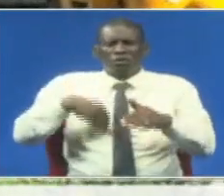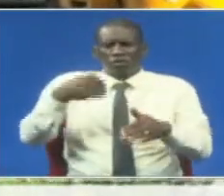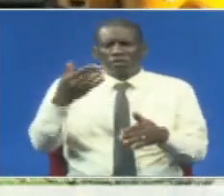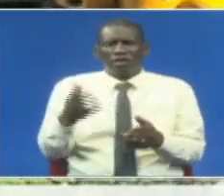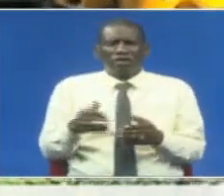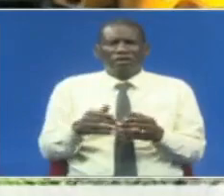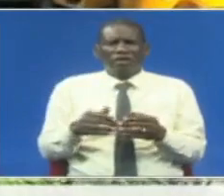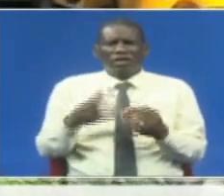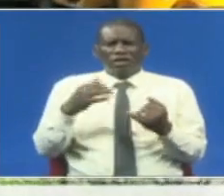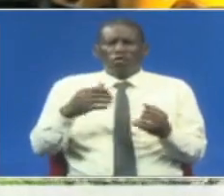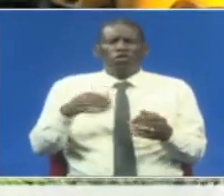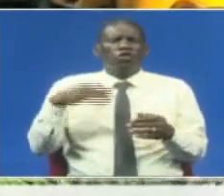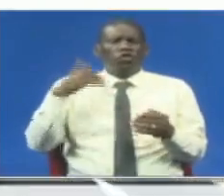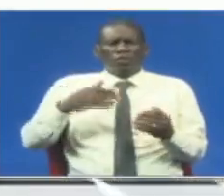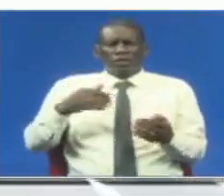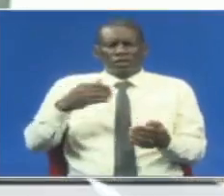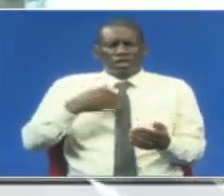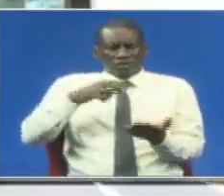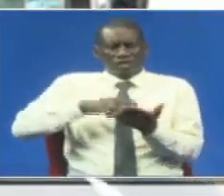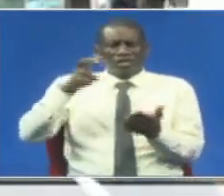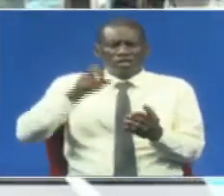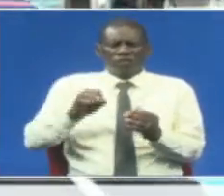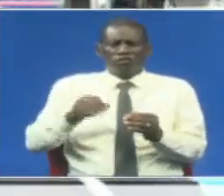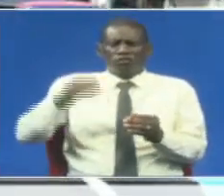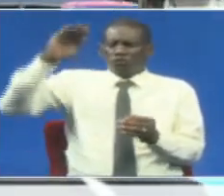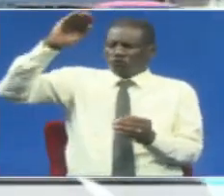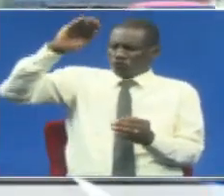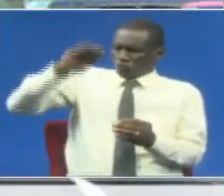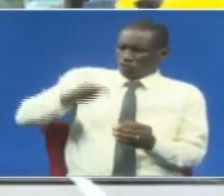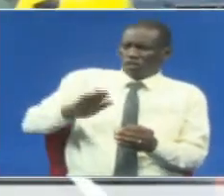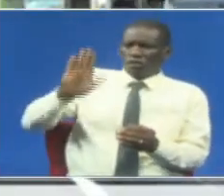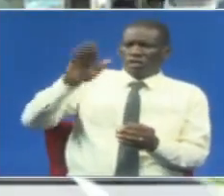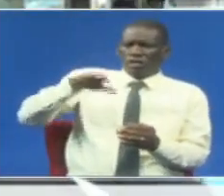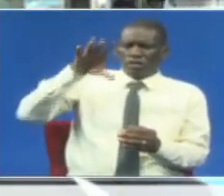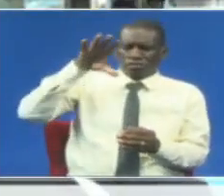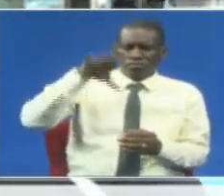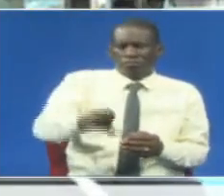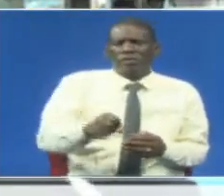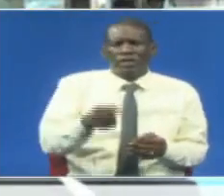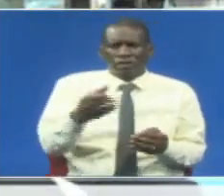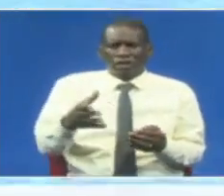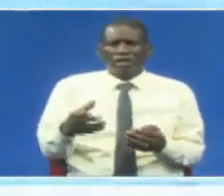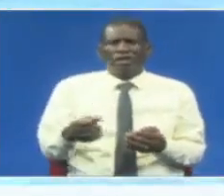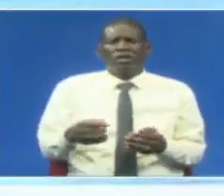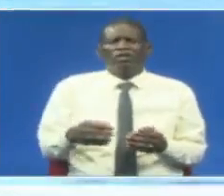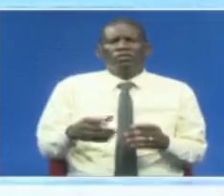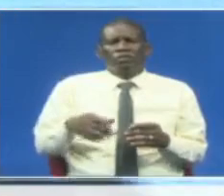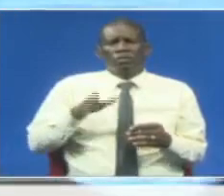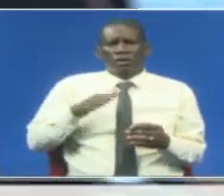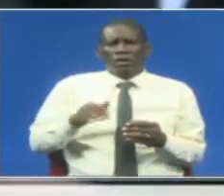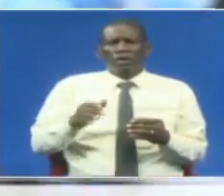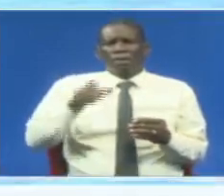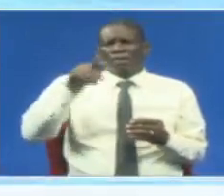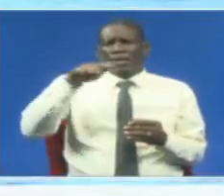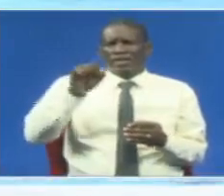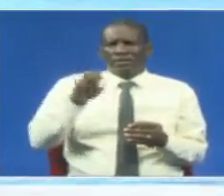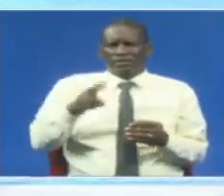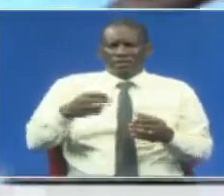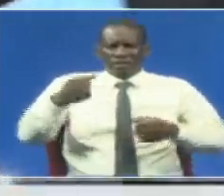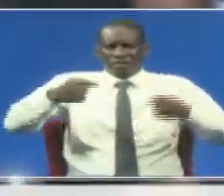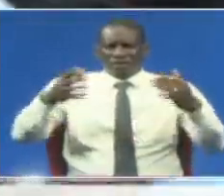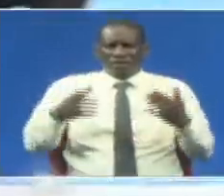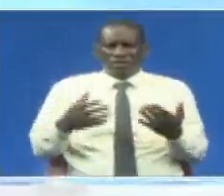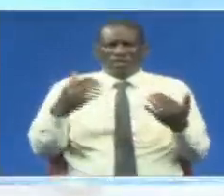wamechukua advantage ukiwacha dirisha wazi, wanajakuwa kivipochi vya kina mama, simu. Public service vehicle operators have